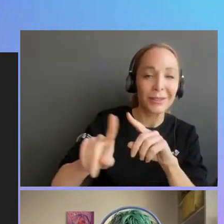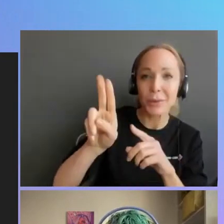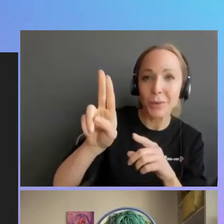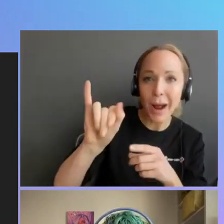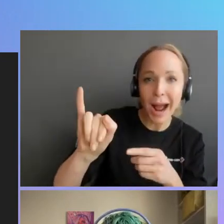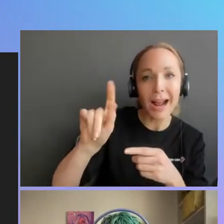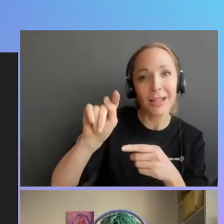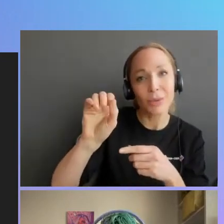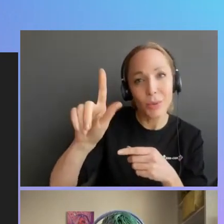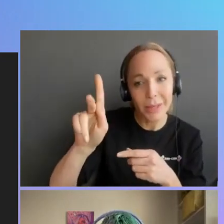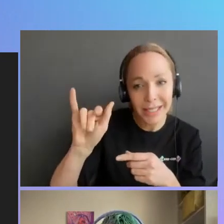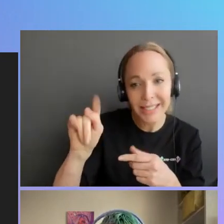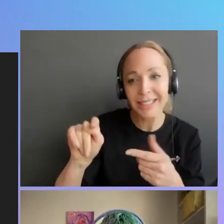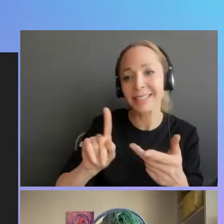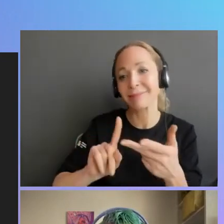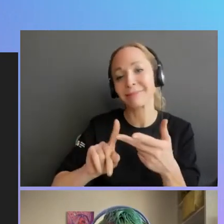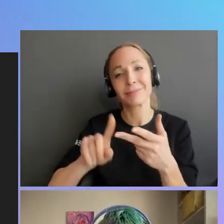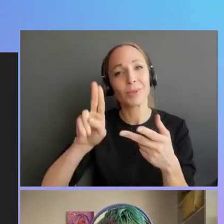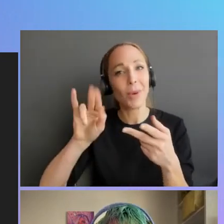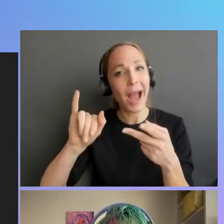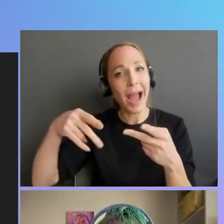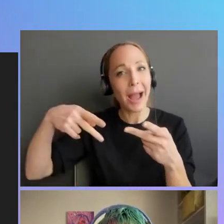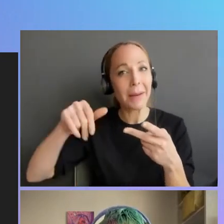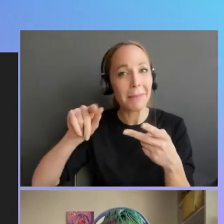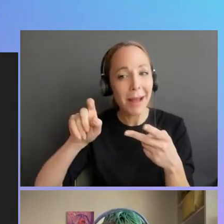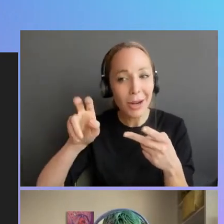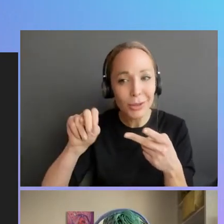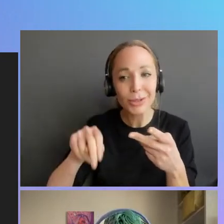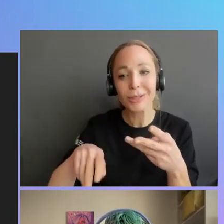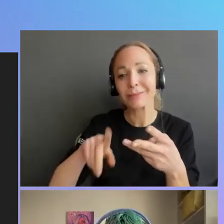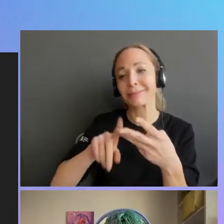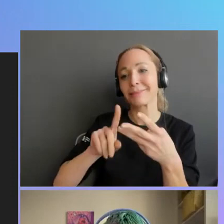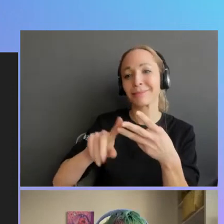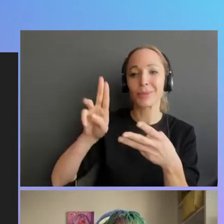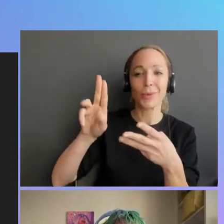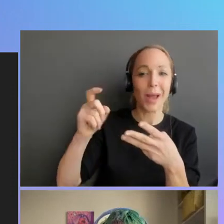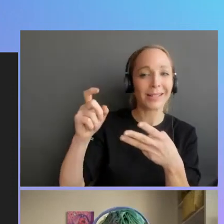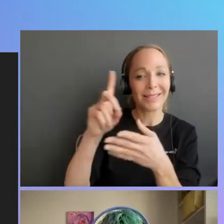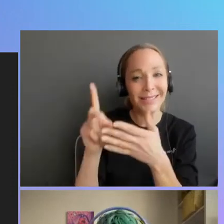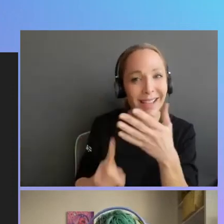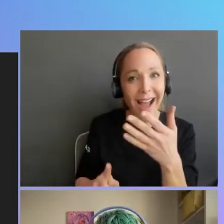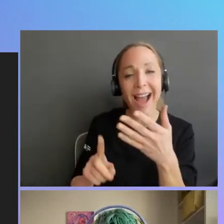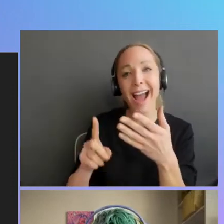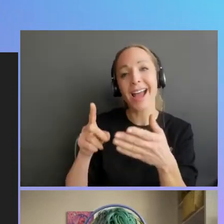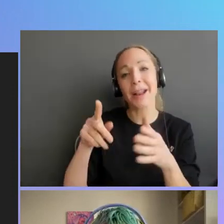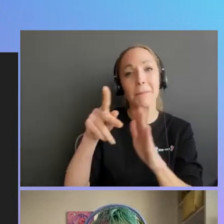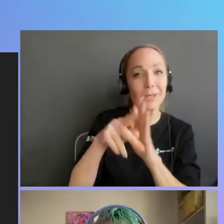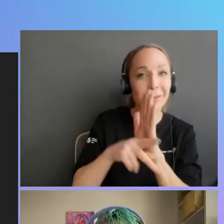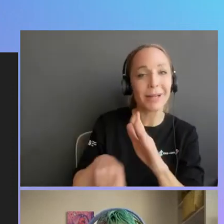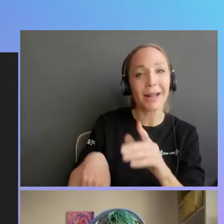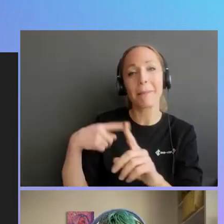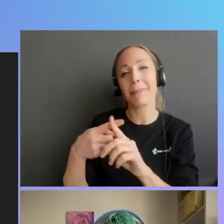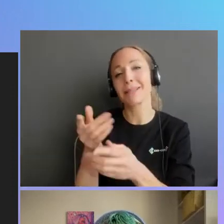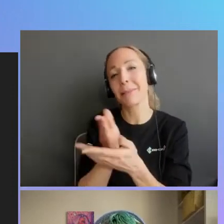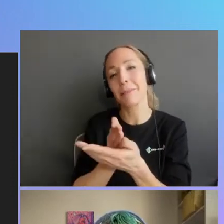components. So within this definition, a component library would be one piece of the design